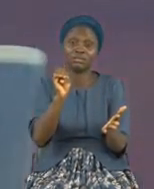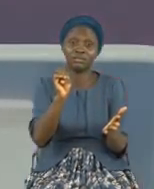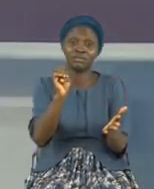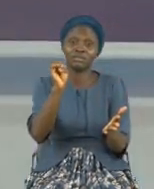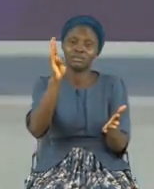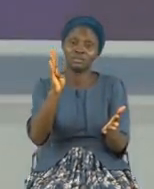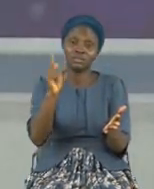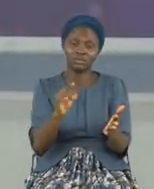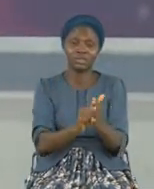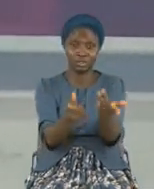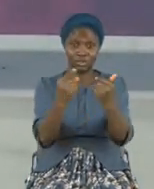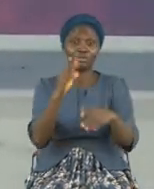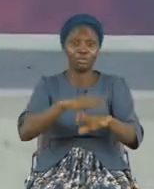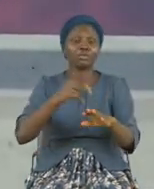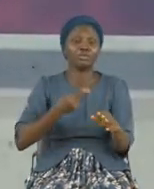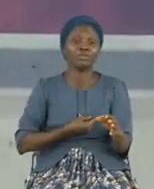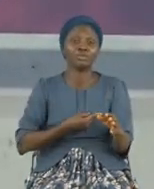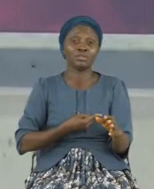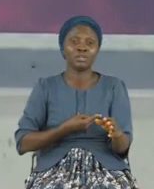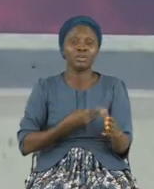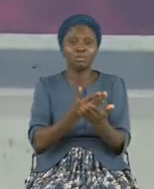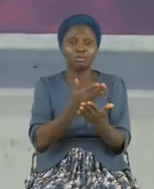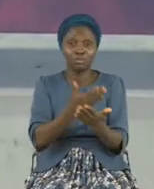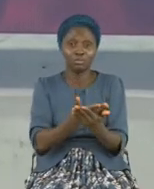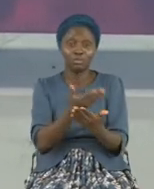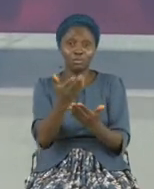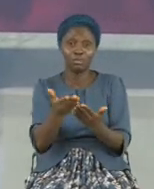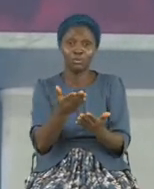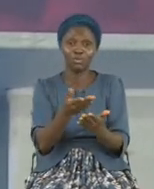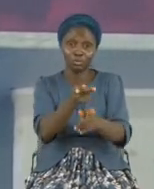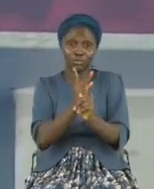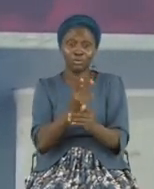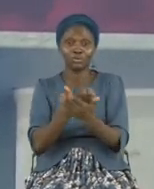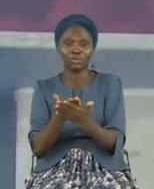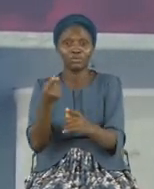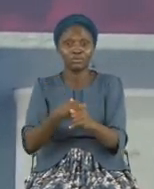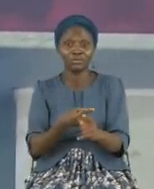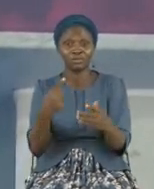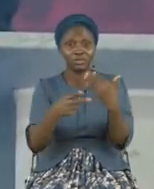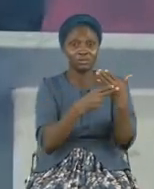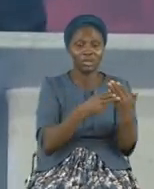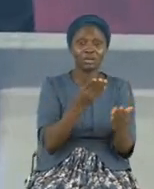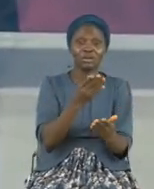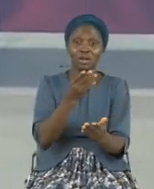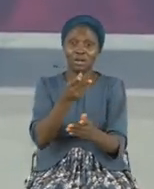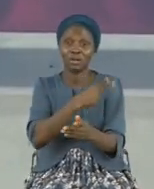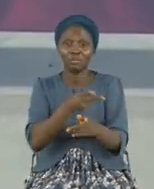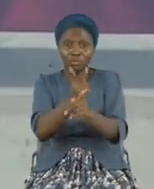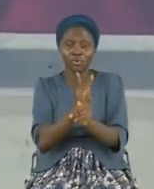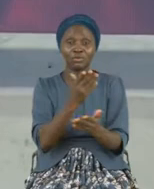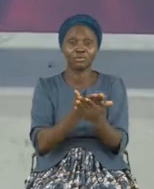the debt now weighs you down. I pray all the provisions you need for